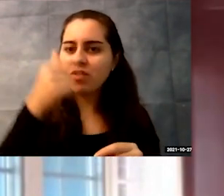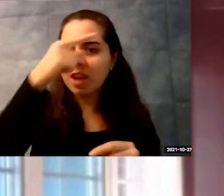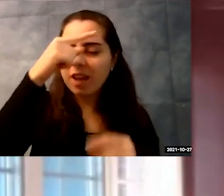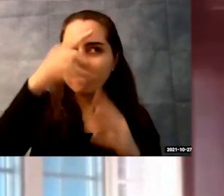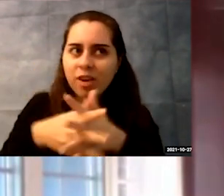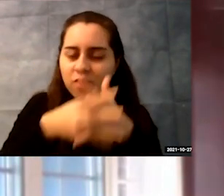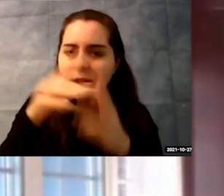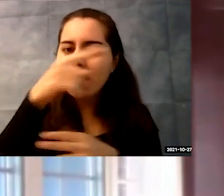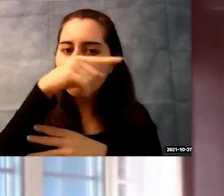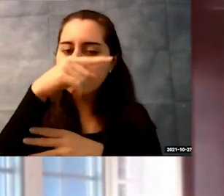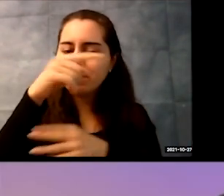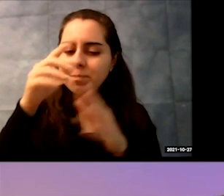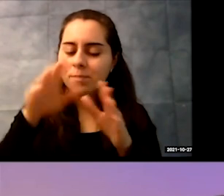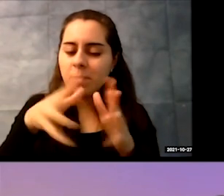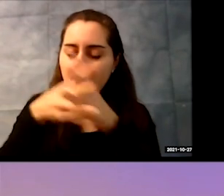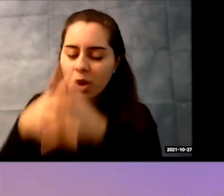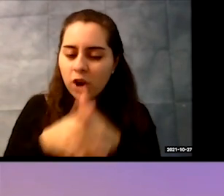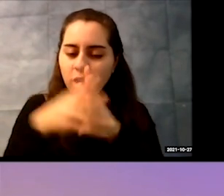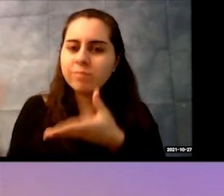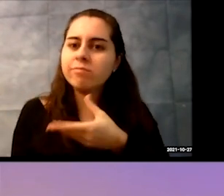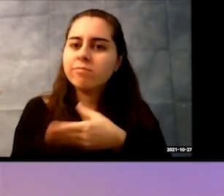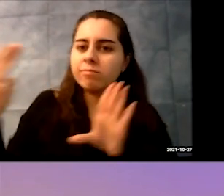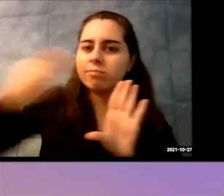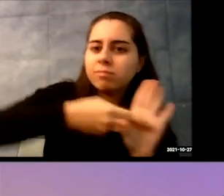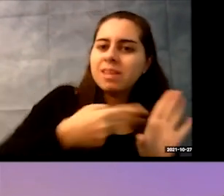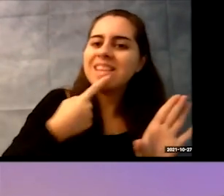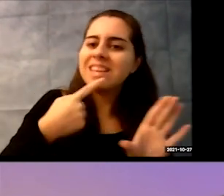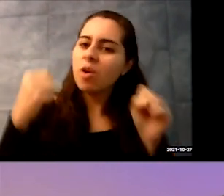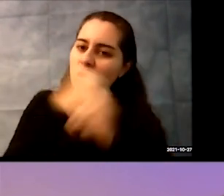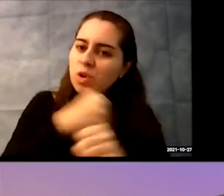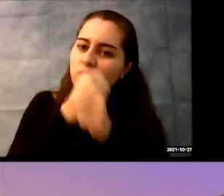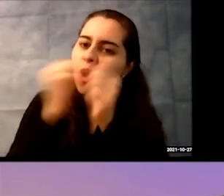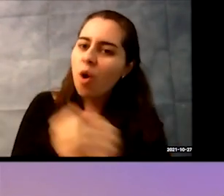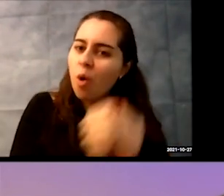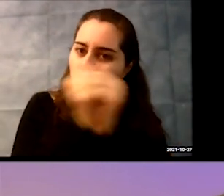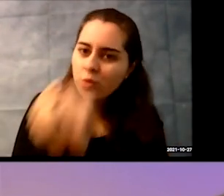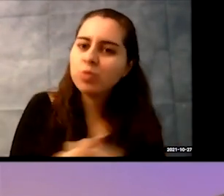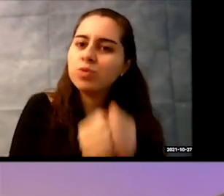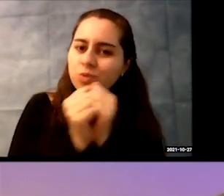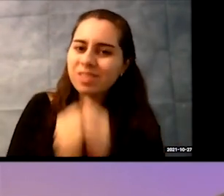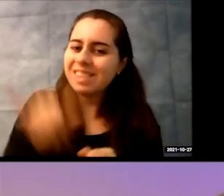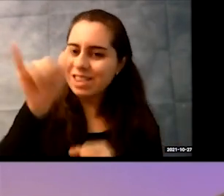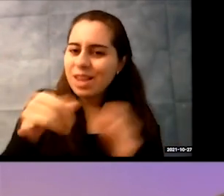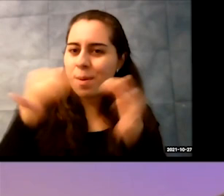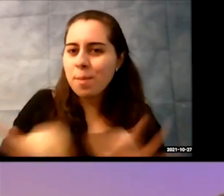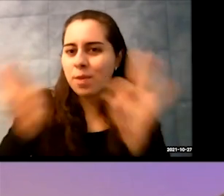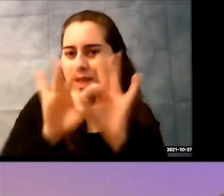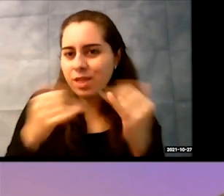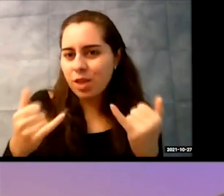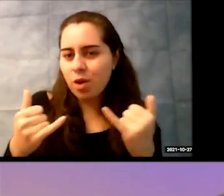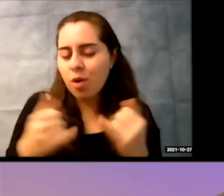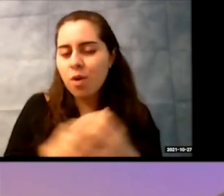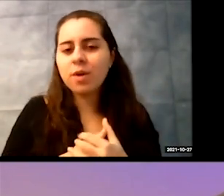said, let's fight this together. So I think that's the key lesson for today. Unfortunately, I think today some